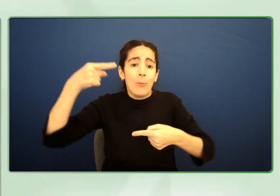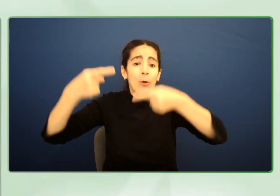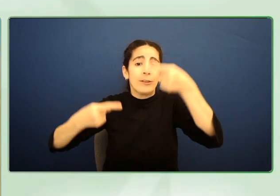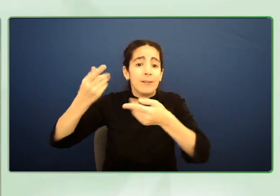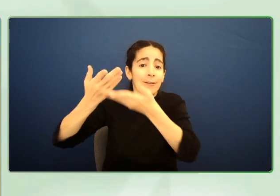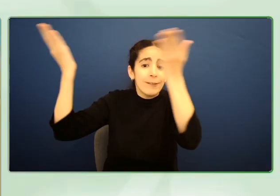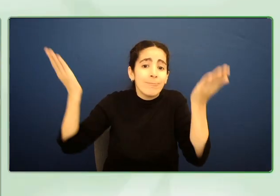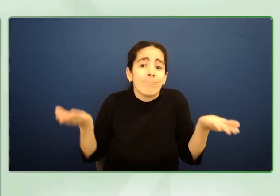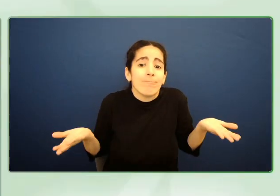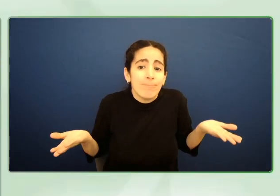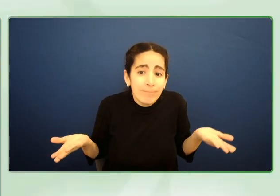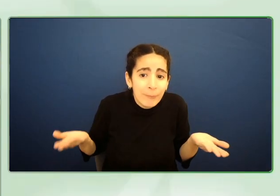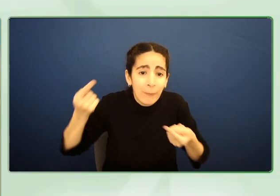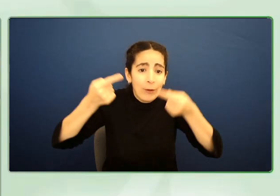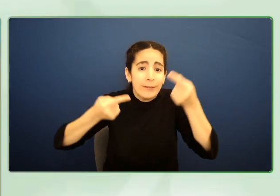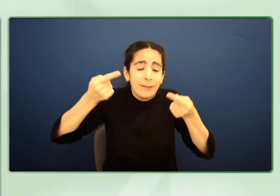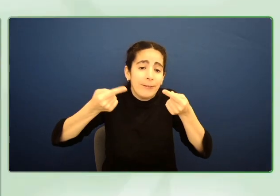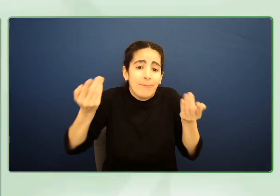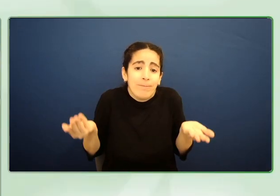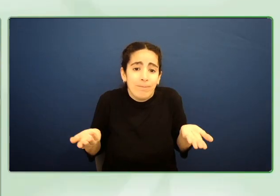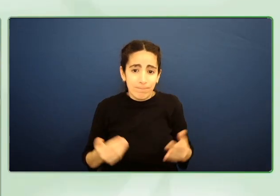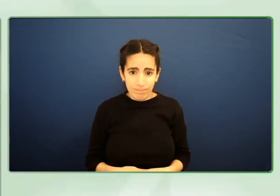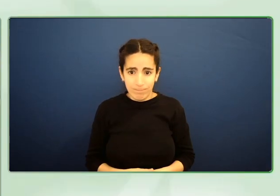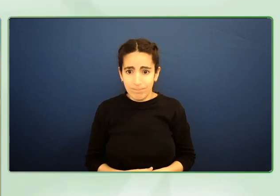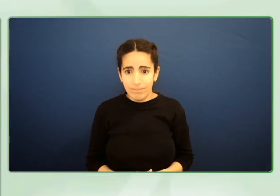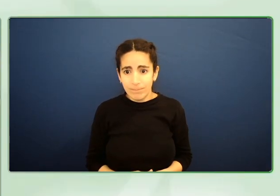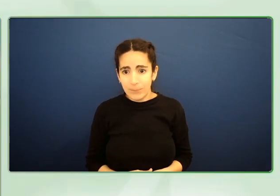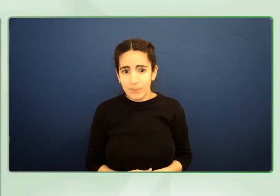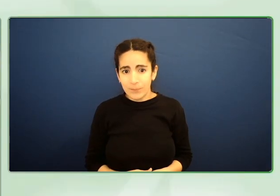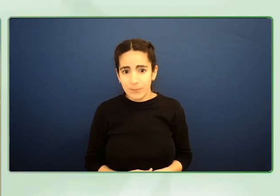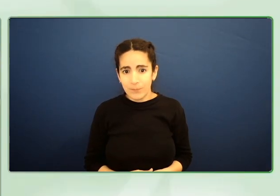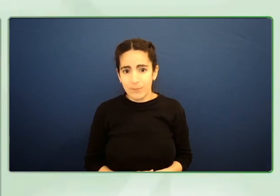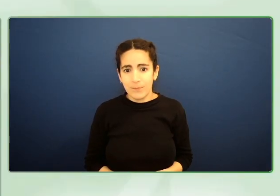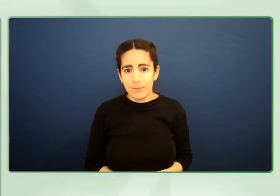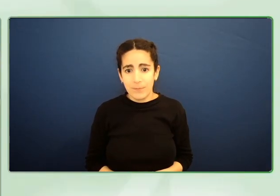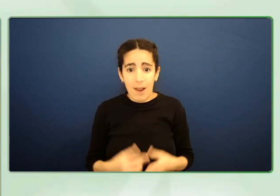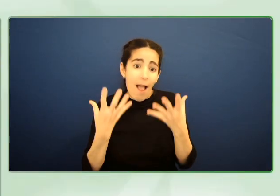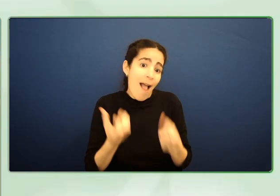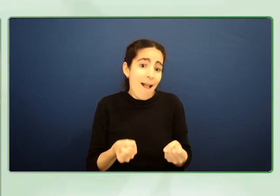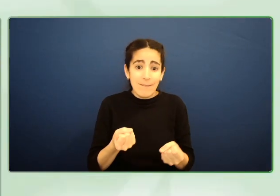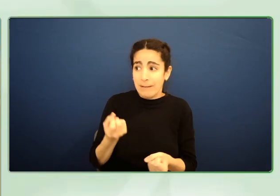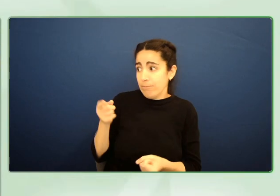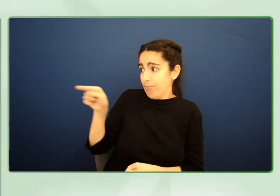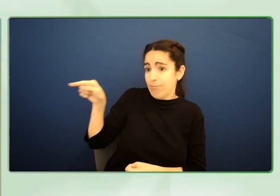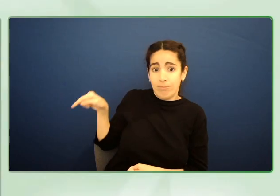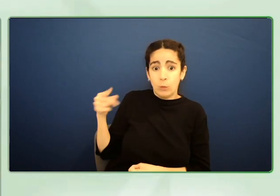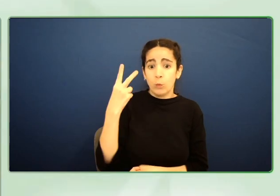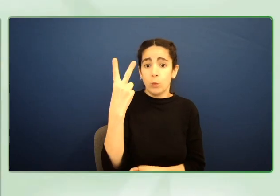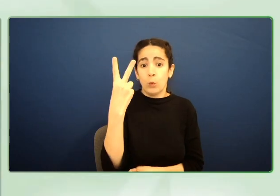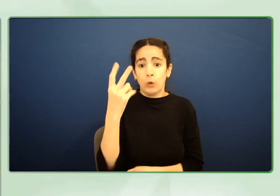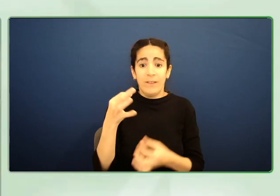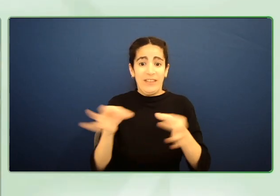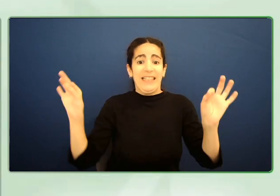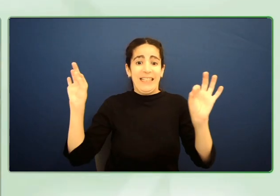concern? I mean, we've got 2 free apps here, essentially, but is the cost human cost rather than